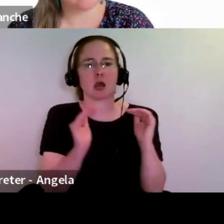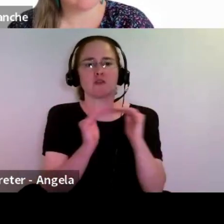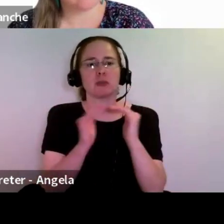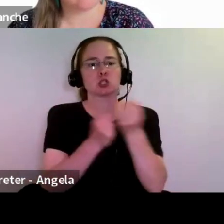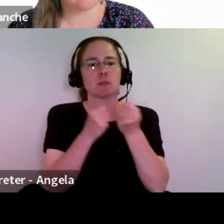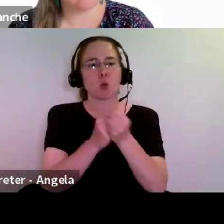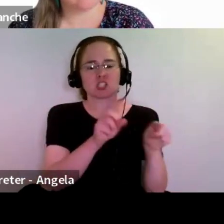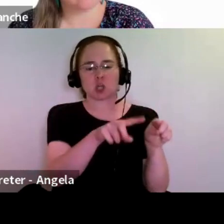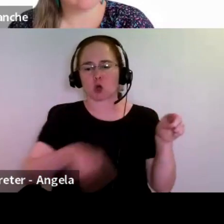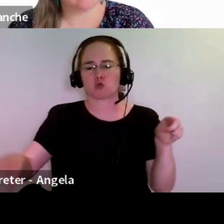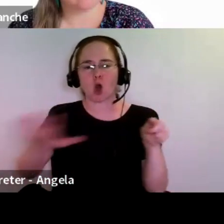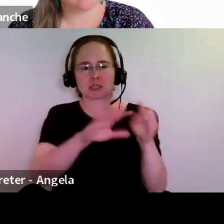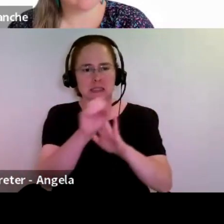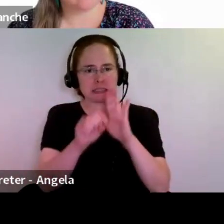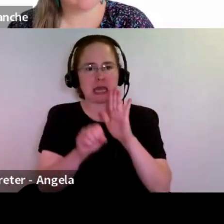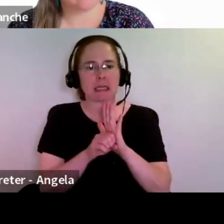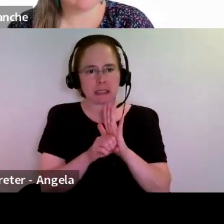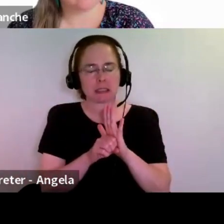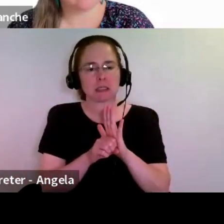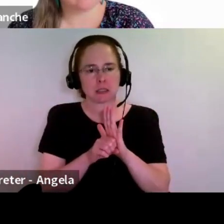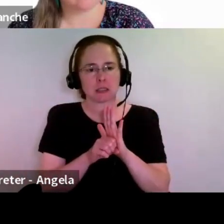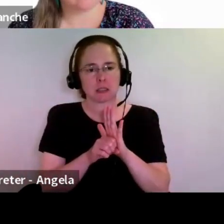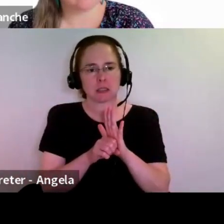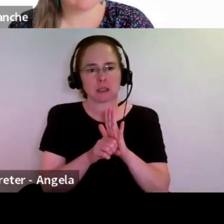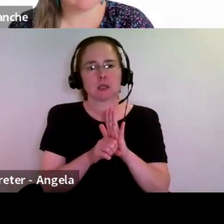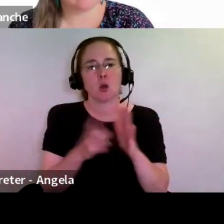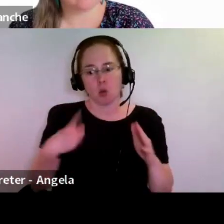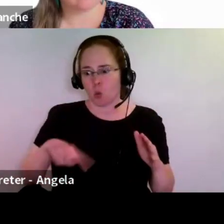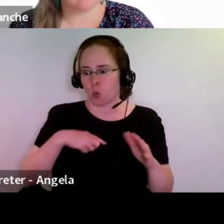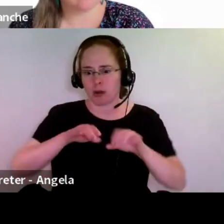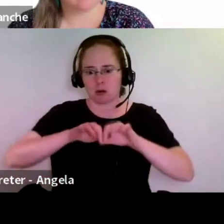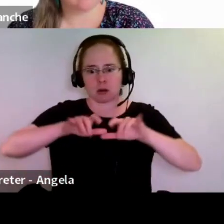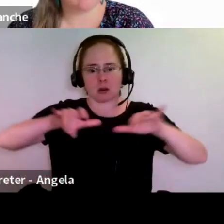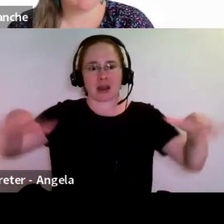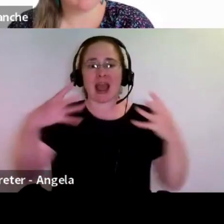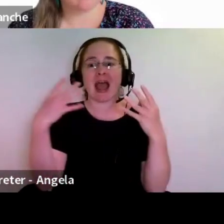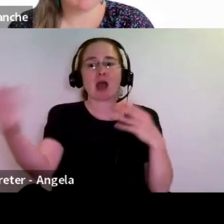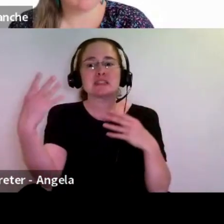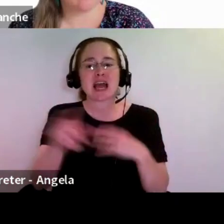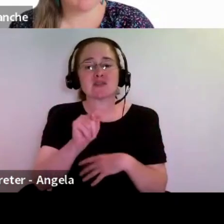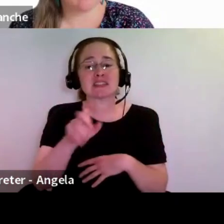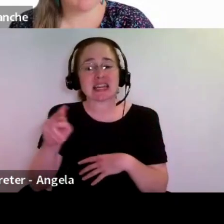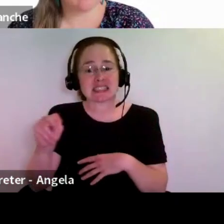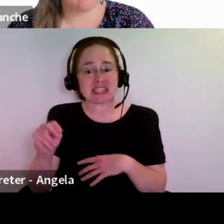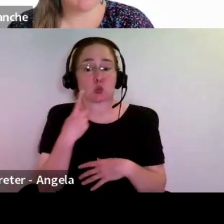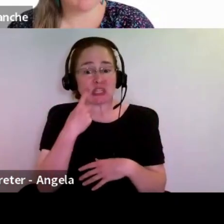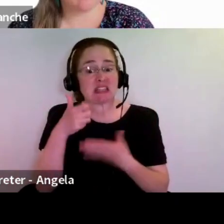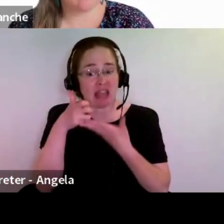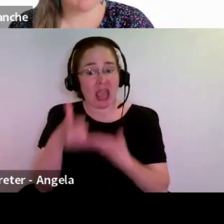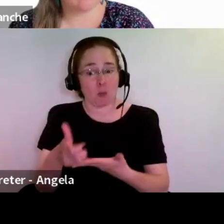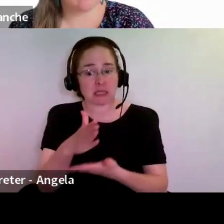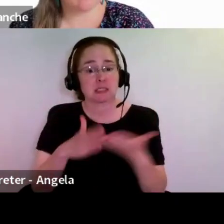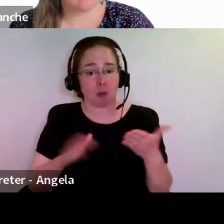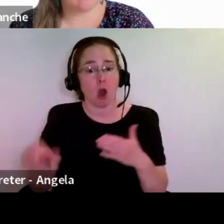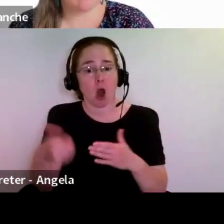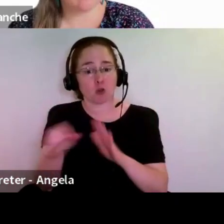across our state, but our tentacles are going beyond Tennessee, most recently in helping some of our